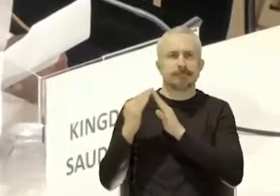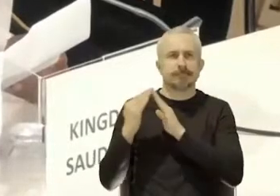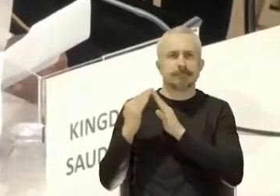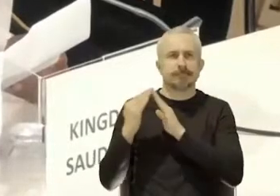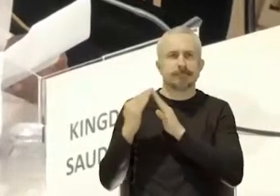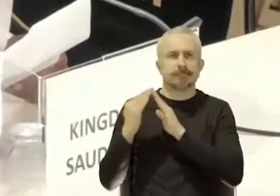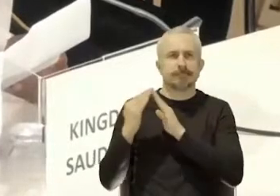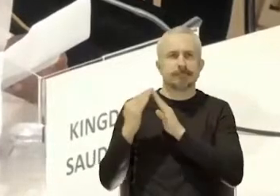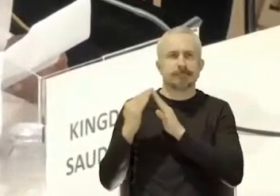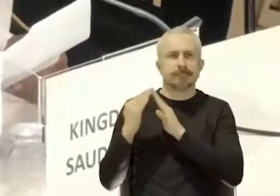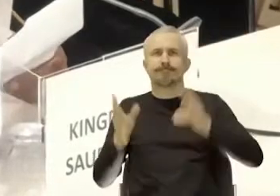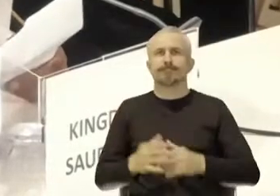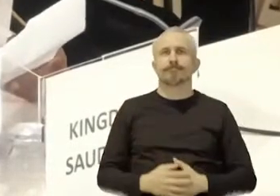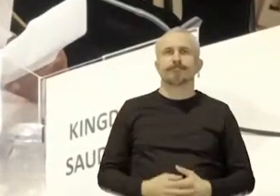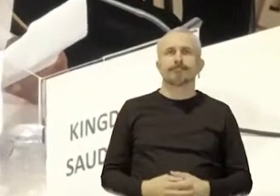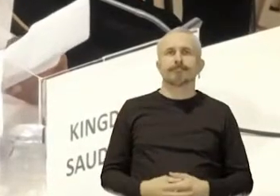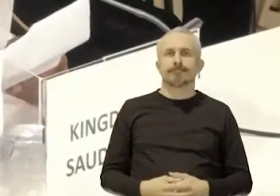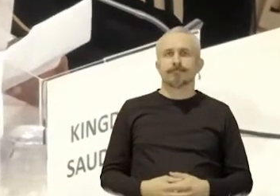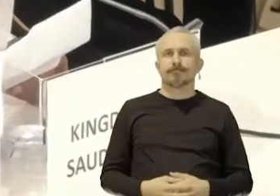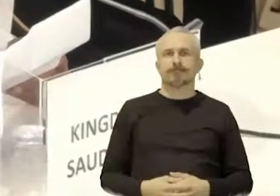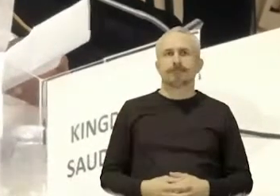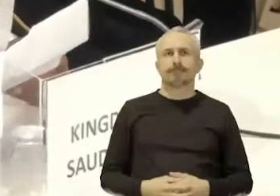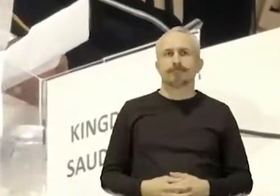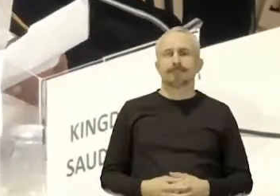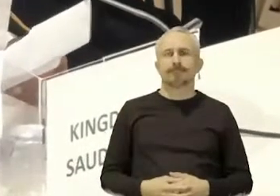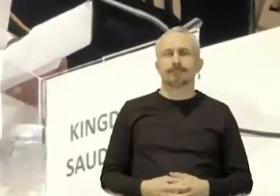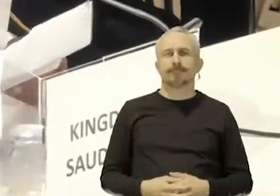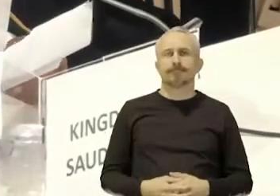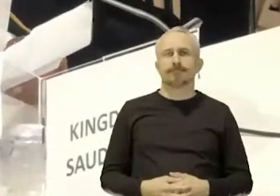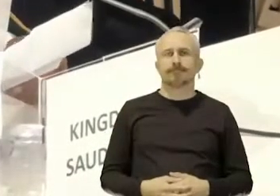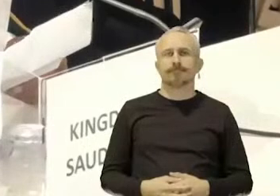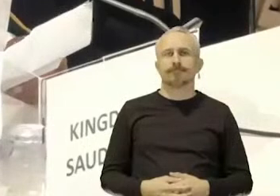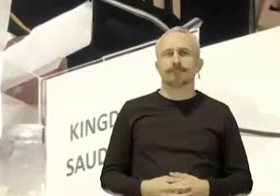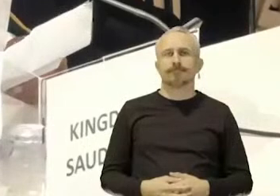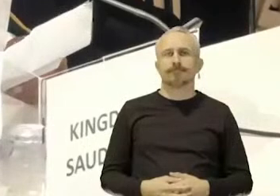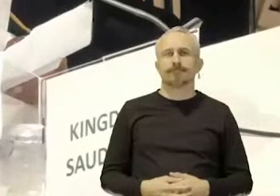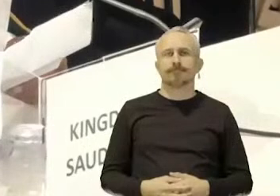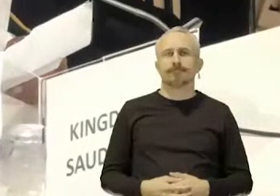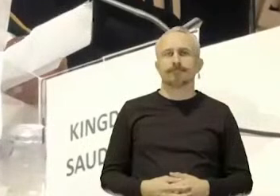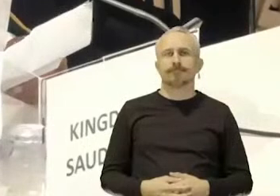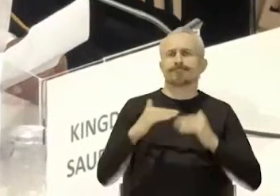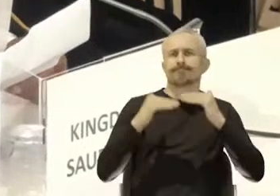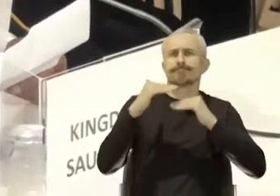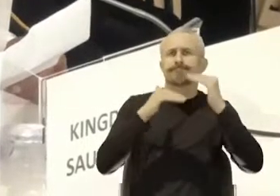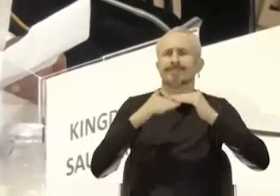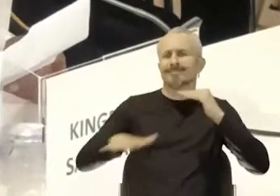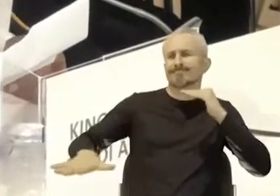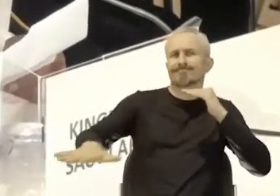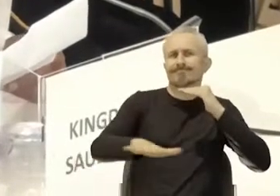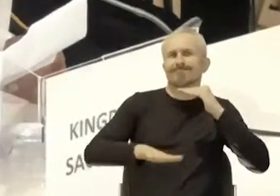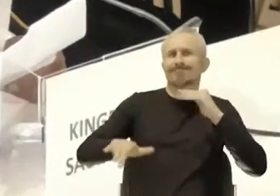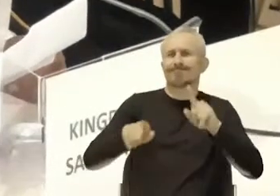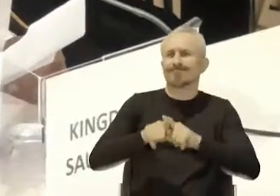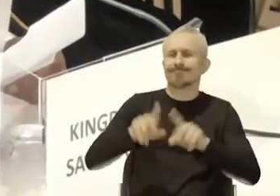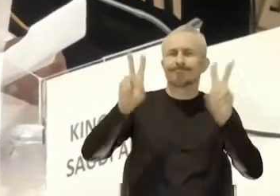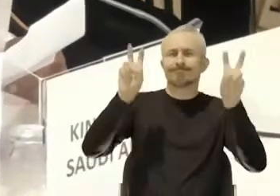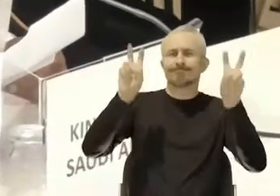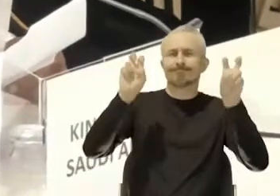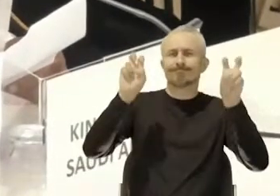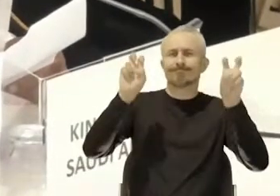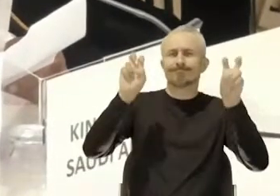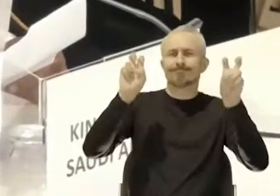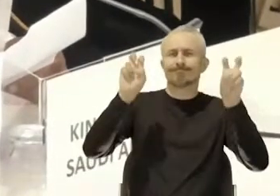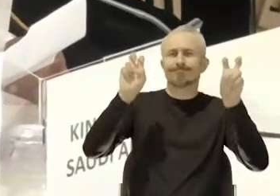taken up by various cities and towns. This also includes coming up with